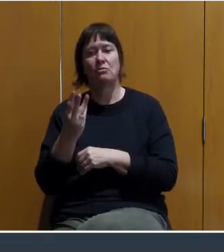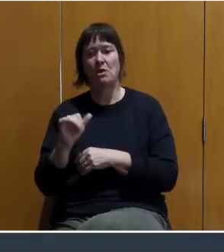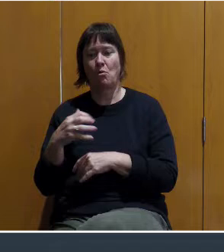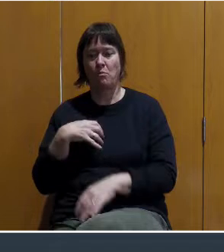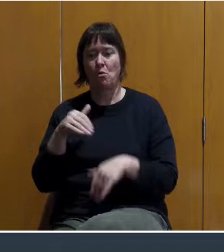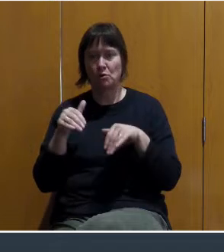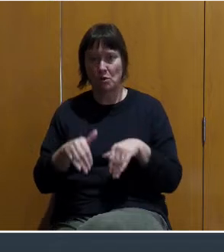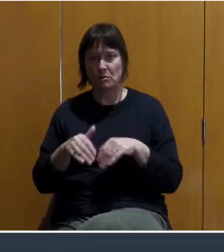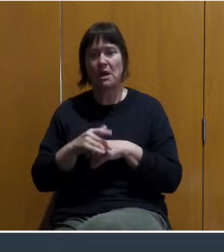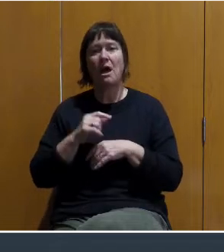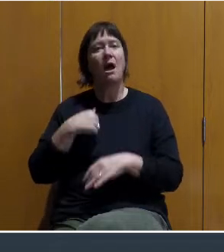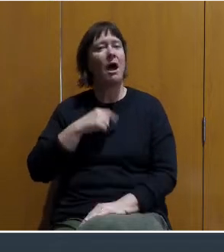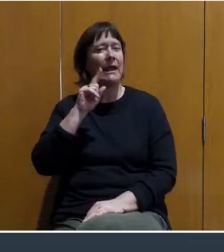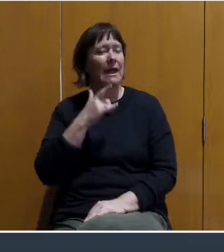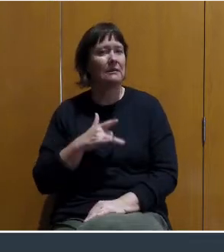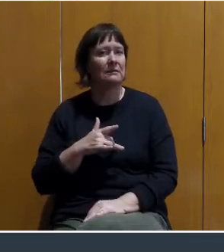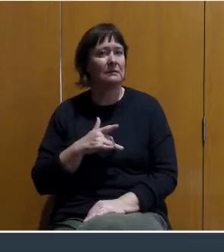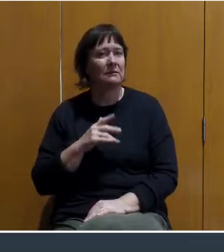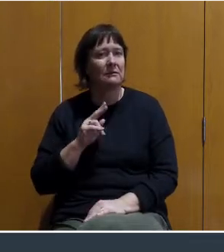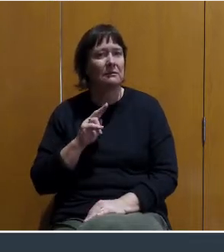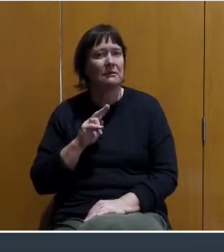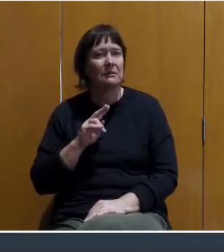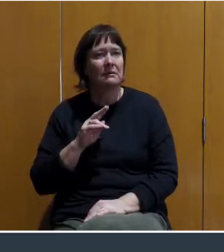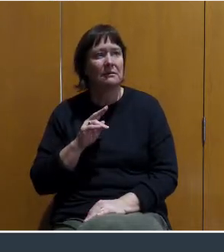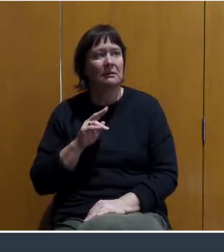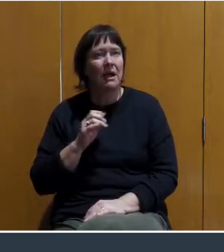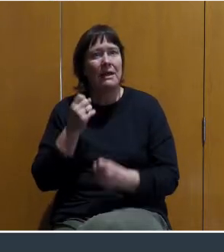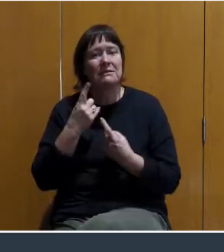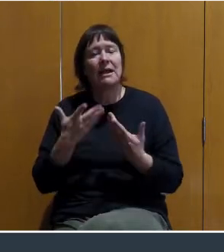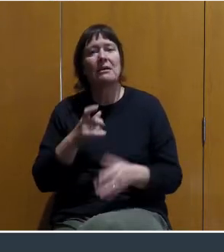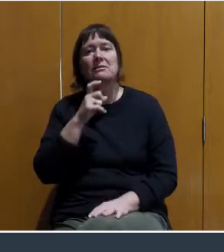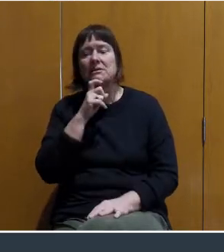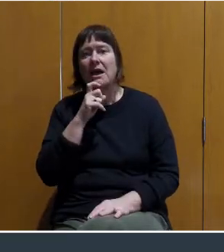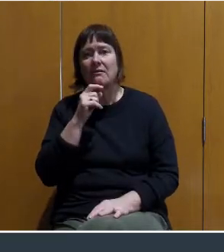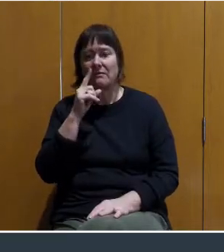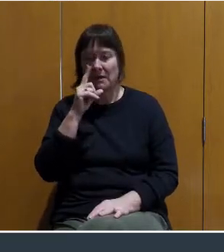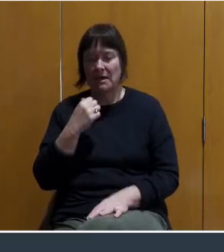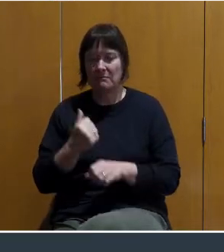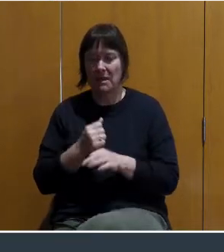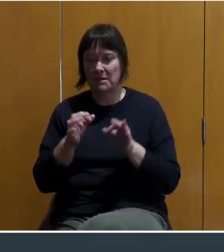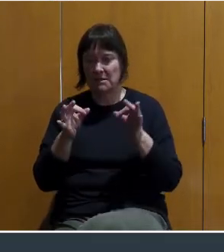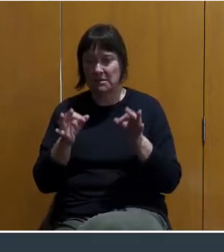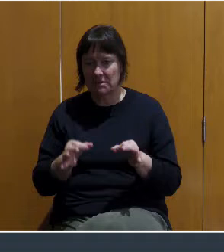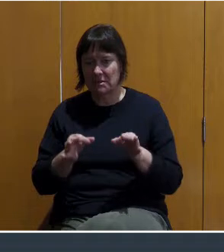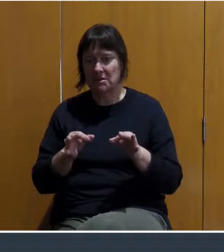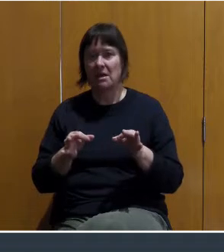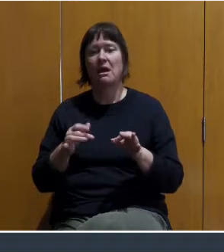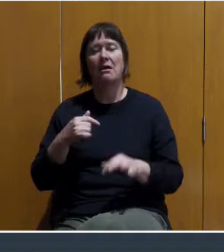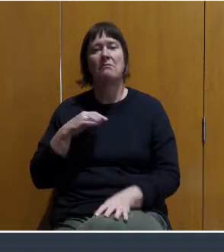cannot see how staff inform themselves to come to a decision. My suggestion here is at